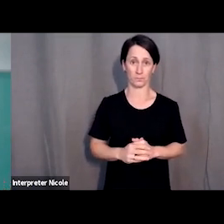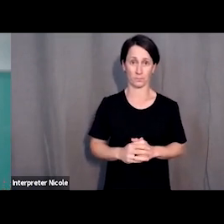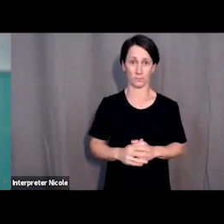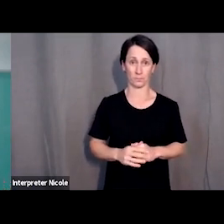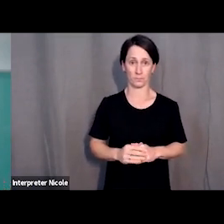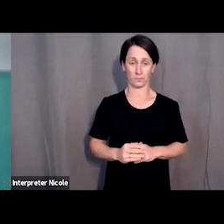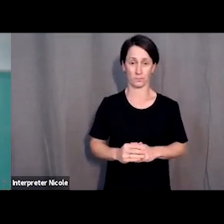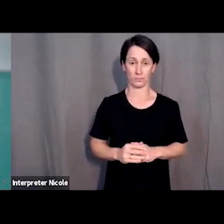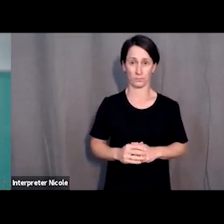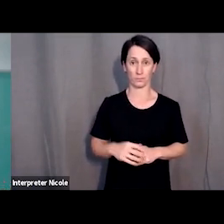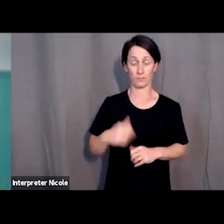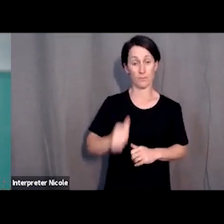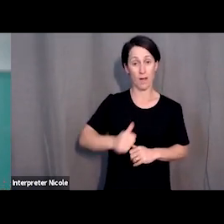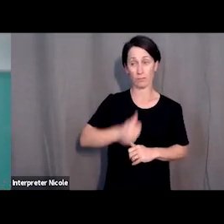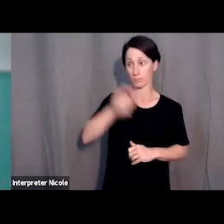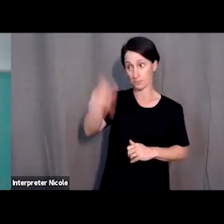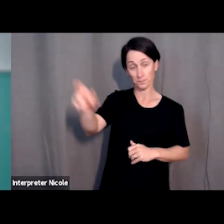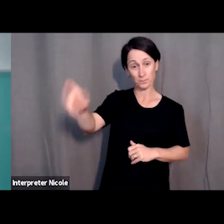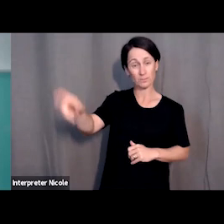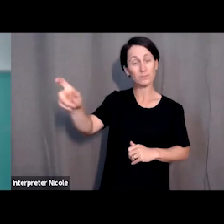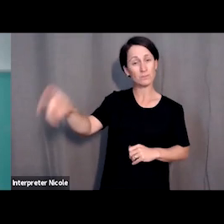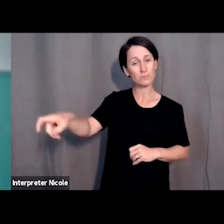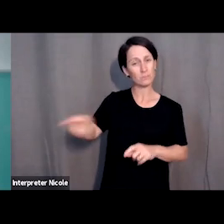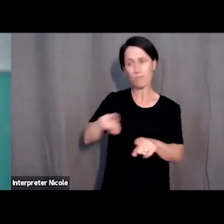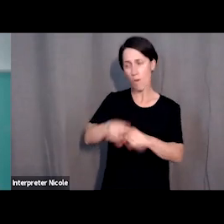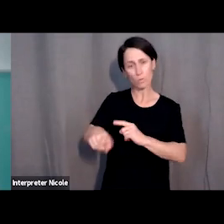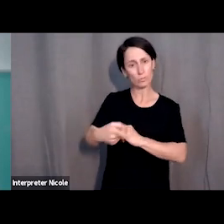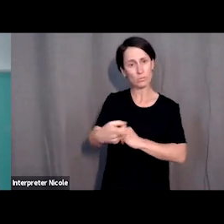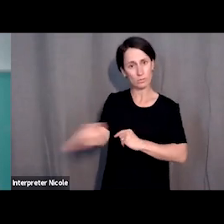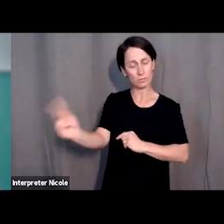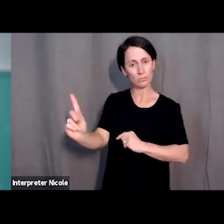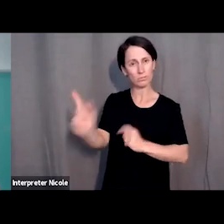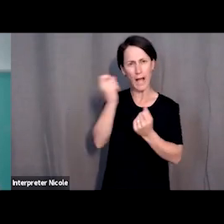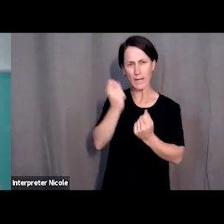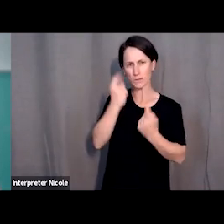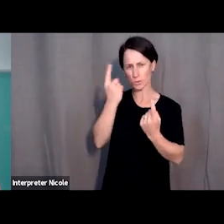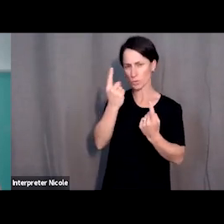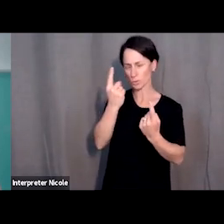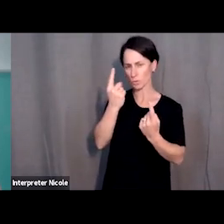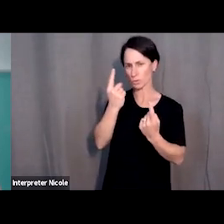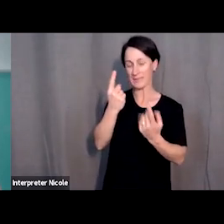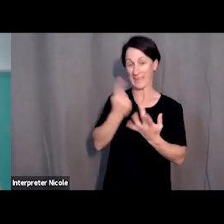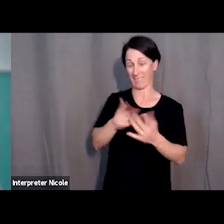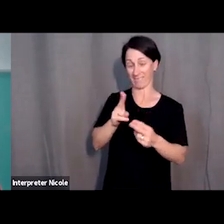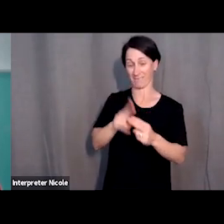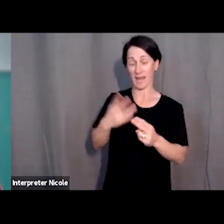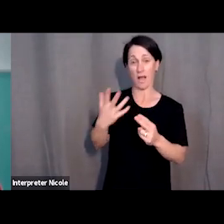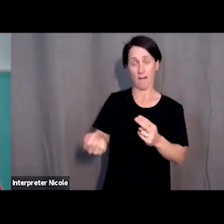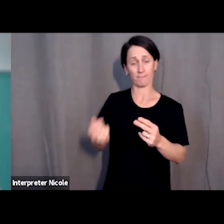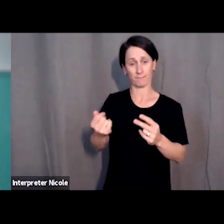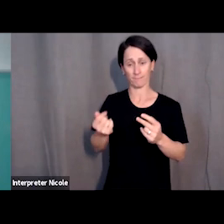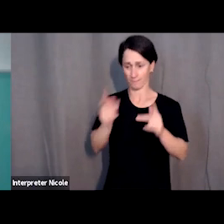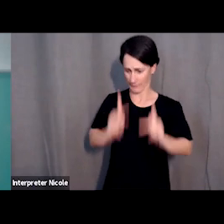the consumers on the most were able to perceive when they had a physical health care, and often the frustration